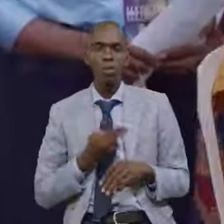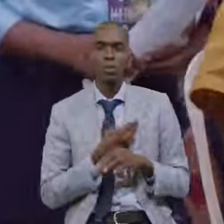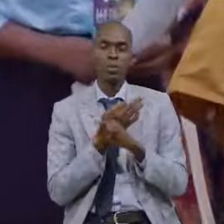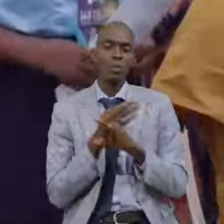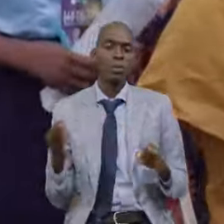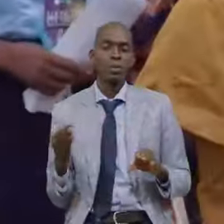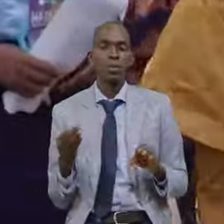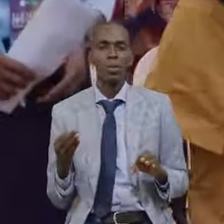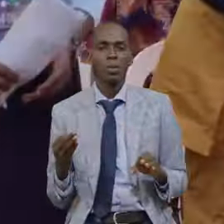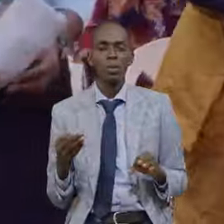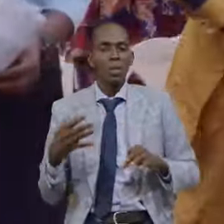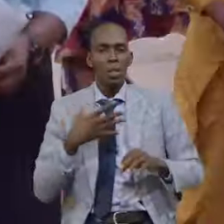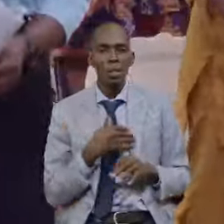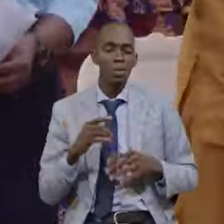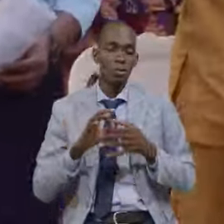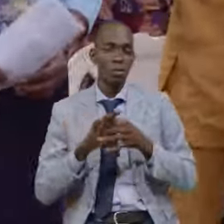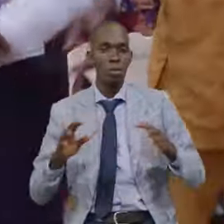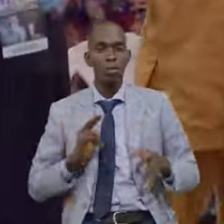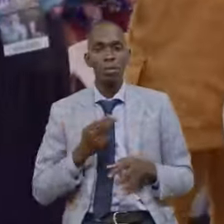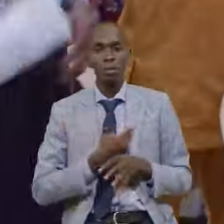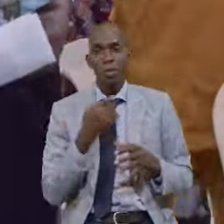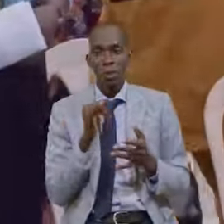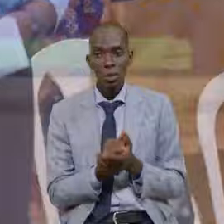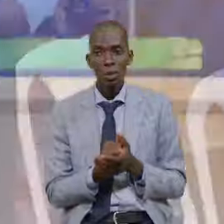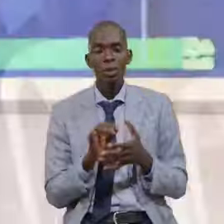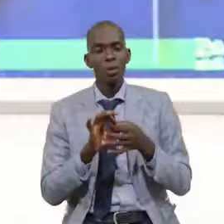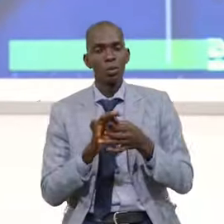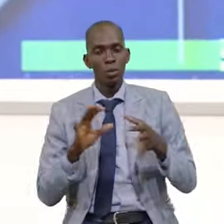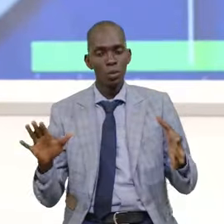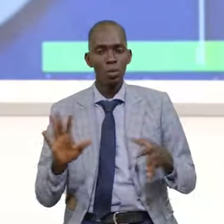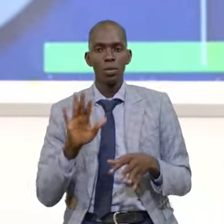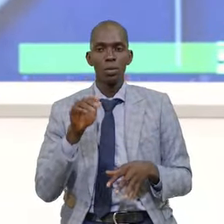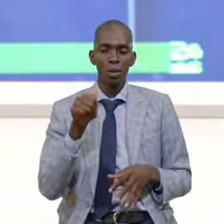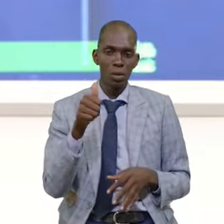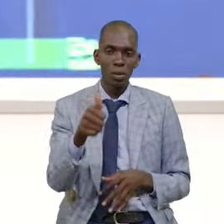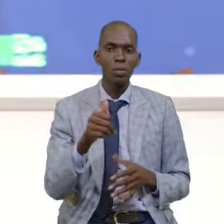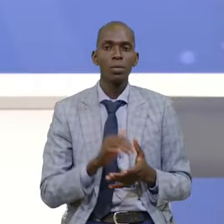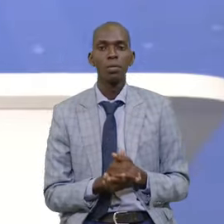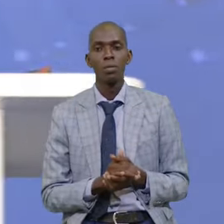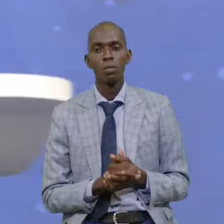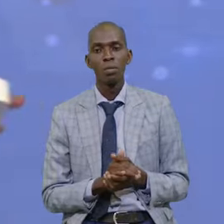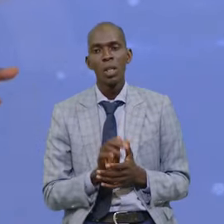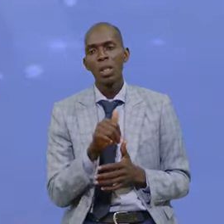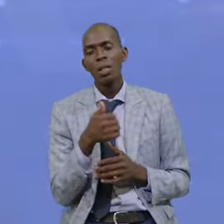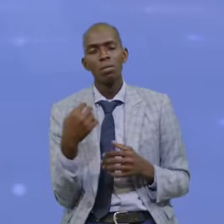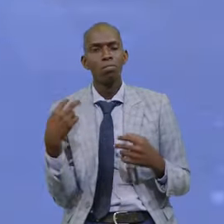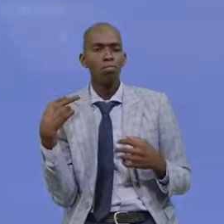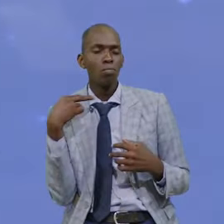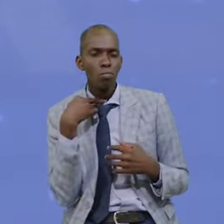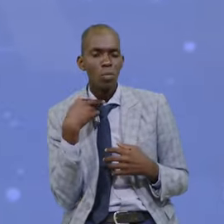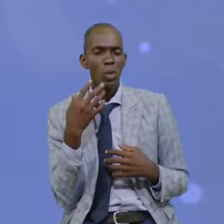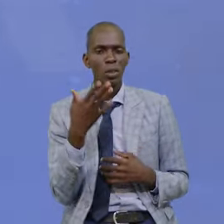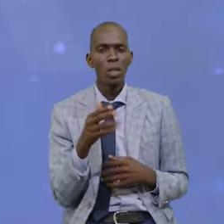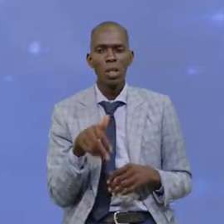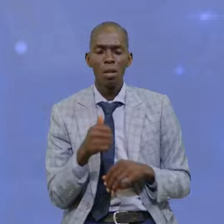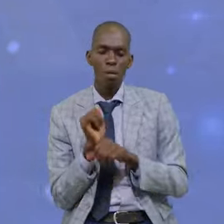loose us. And now He says, loose thyself. Any yoke there, any bondage there,